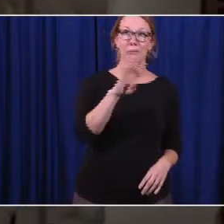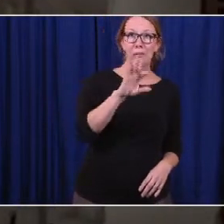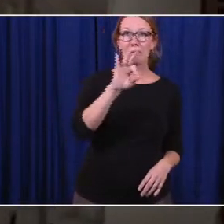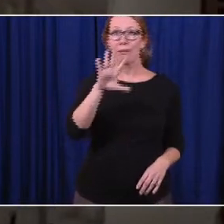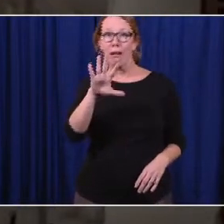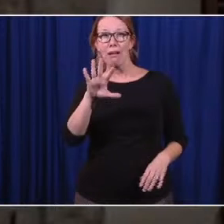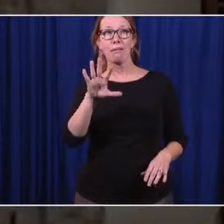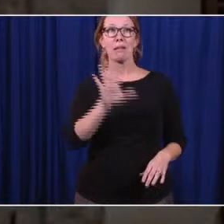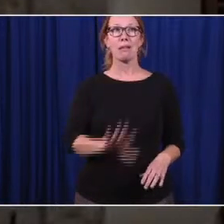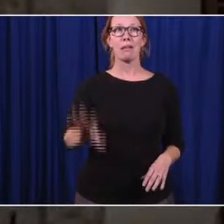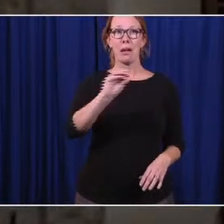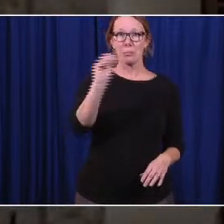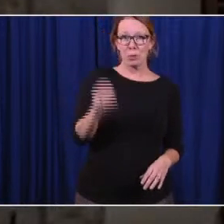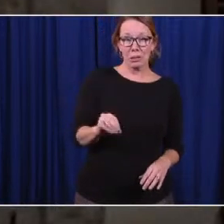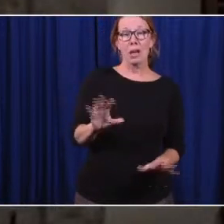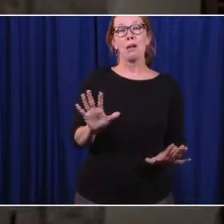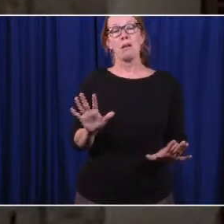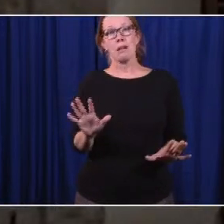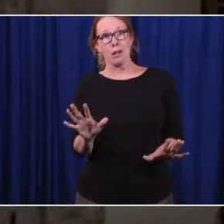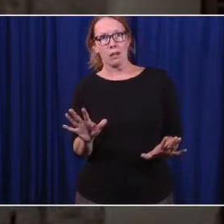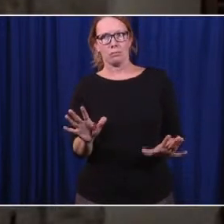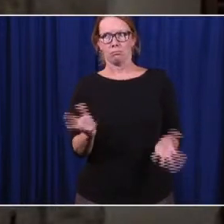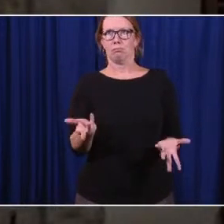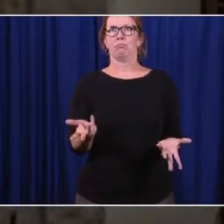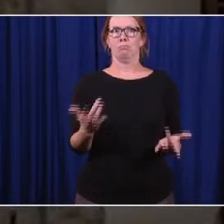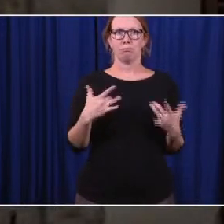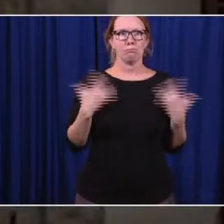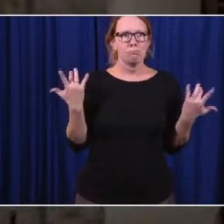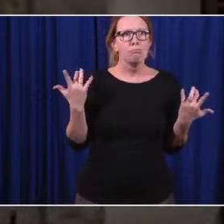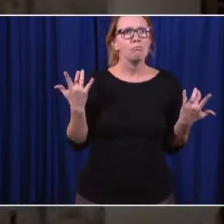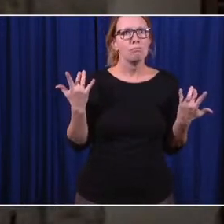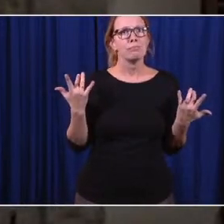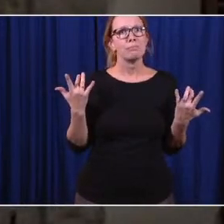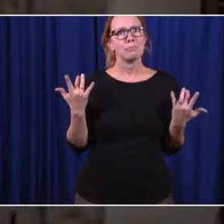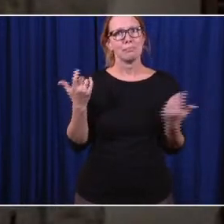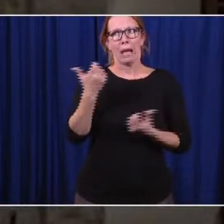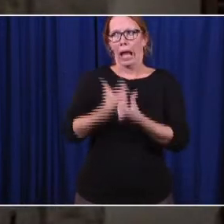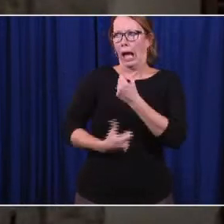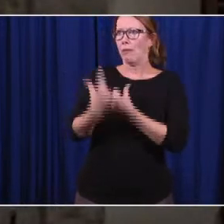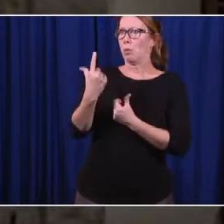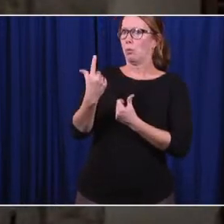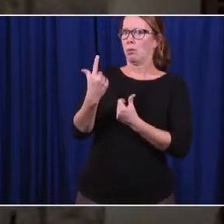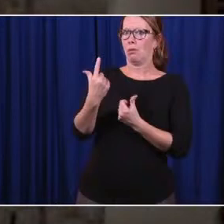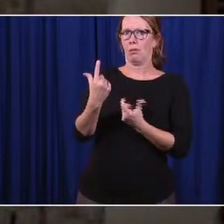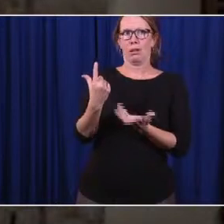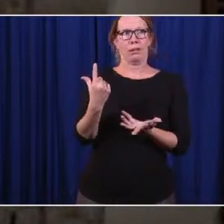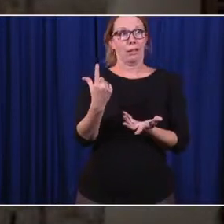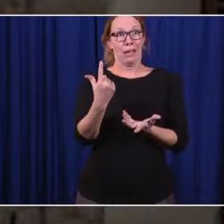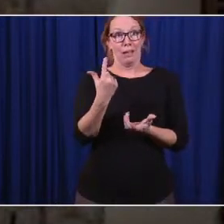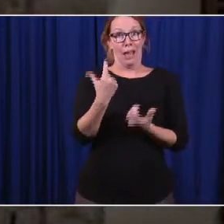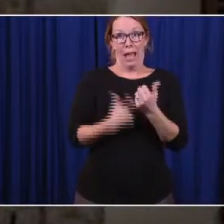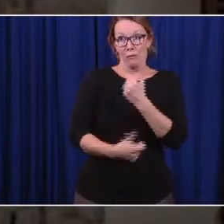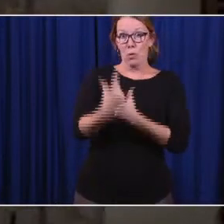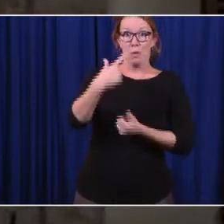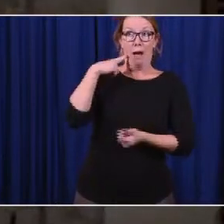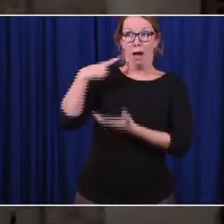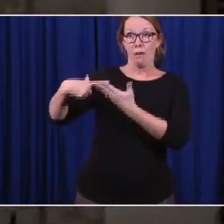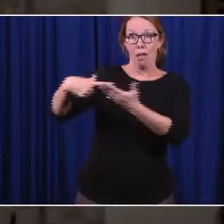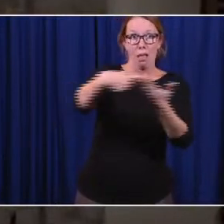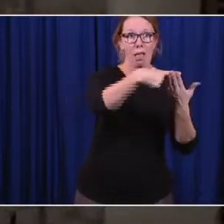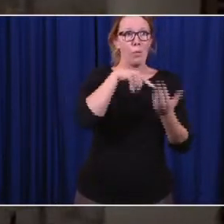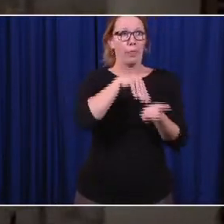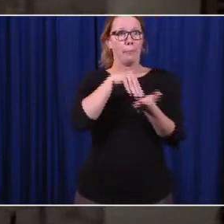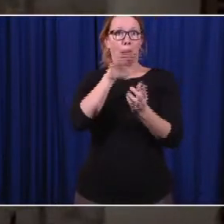95% numbers, I think everyone in the medical community, at least that I have talked to, is very happy with those